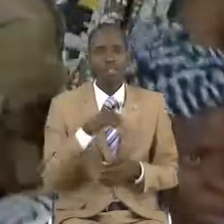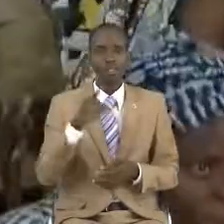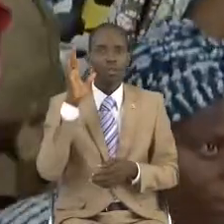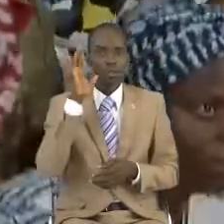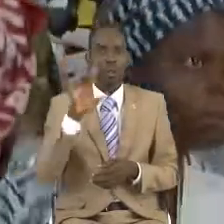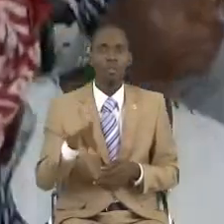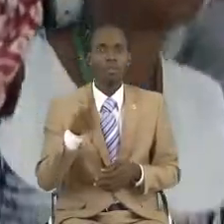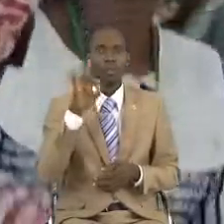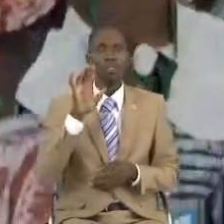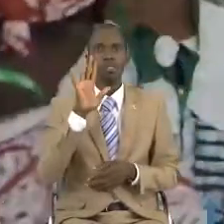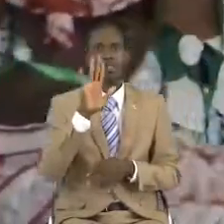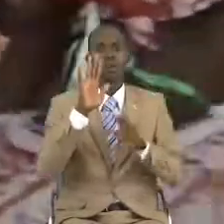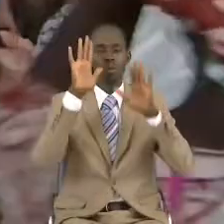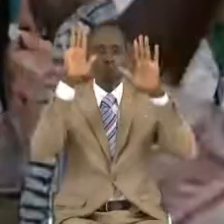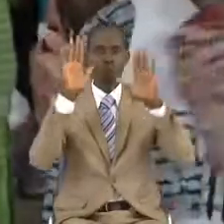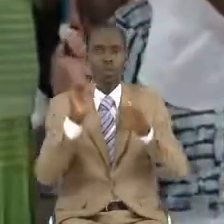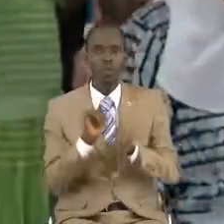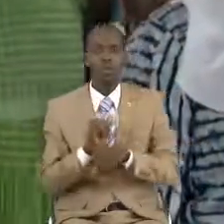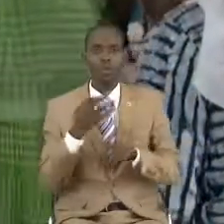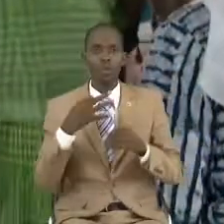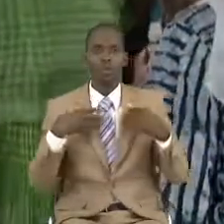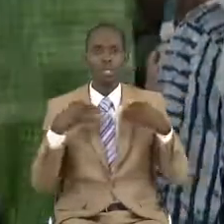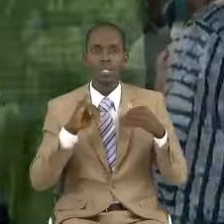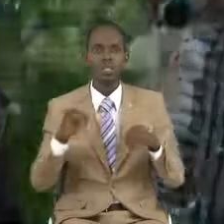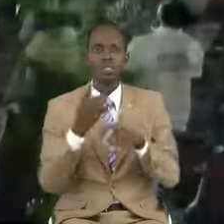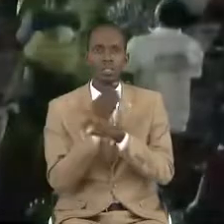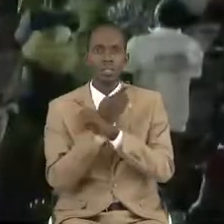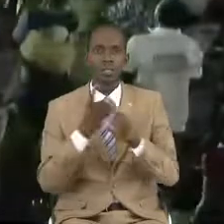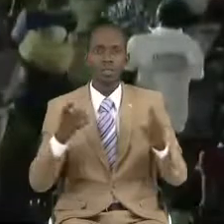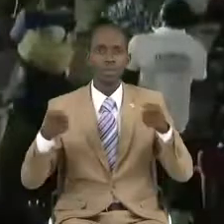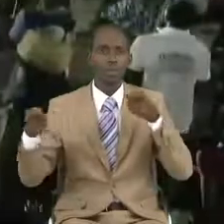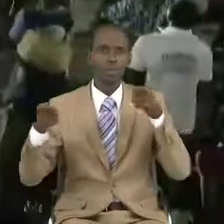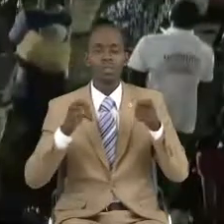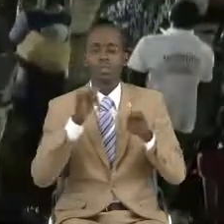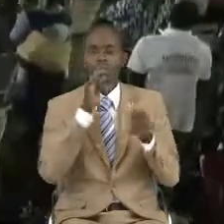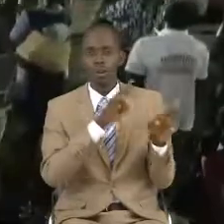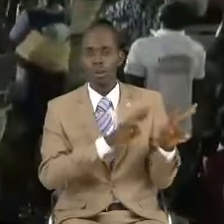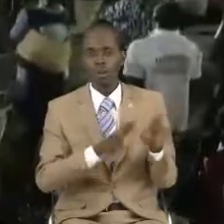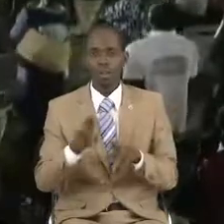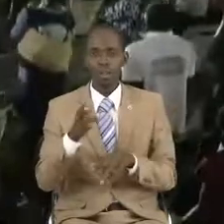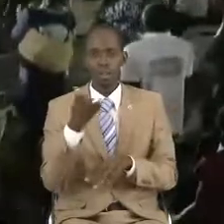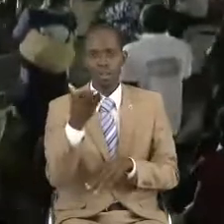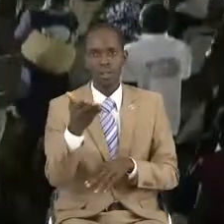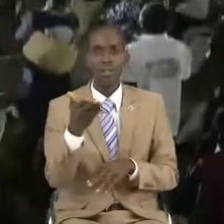miracle of healing deliverance dominion is already there